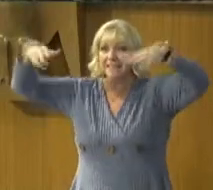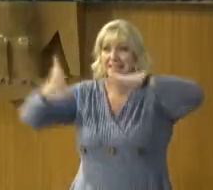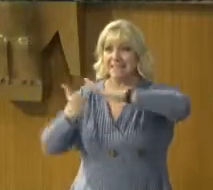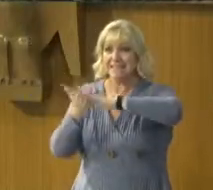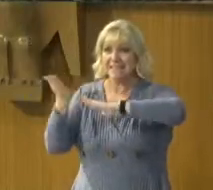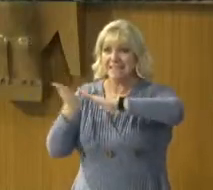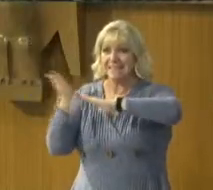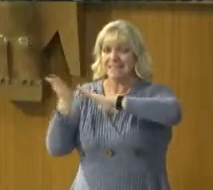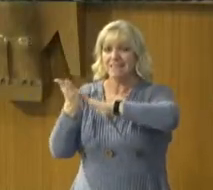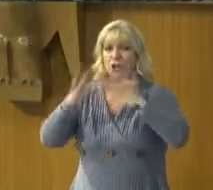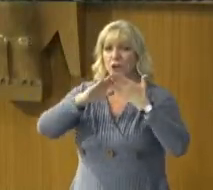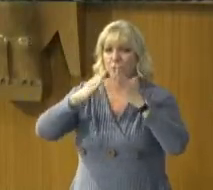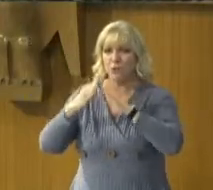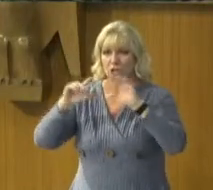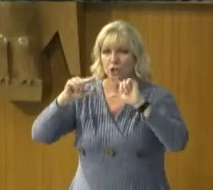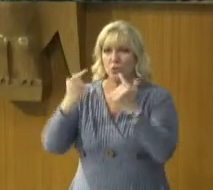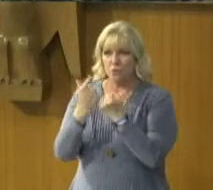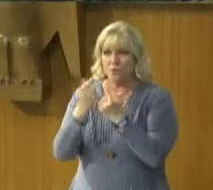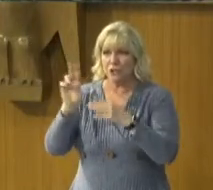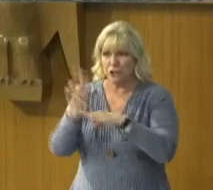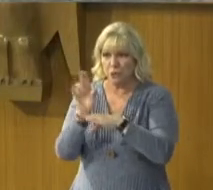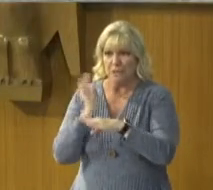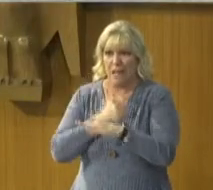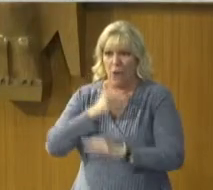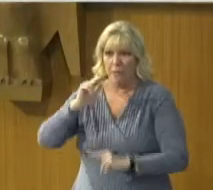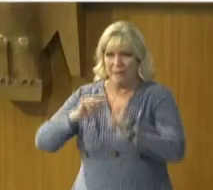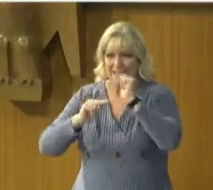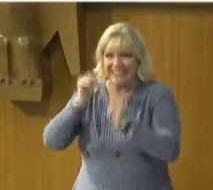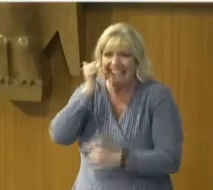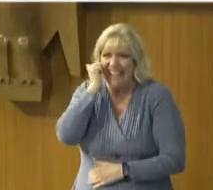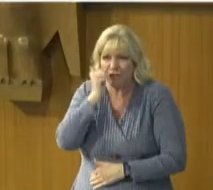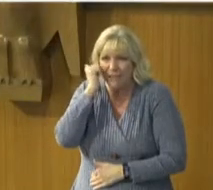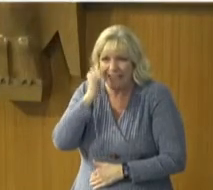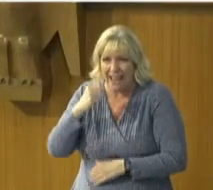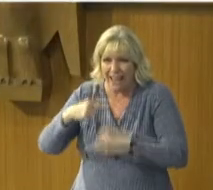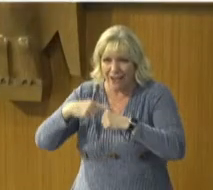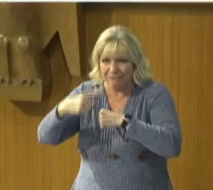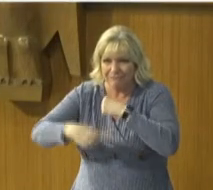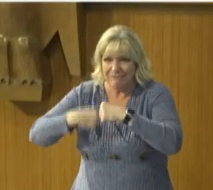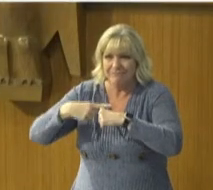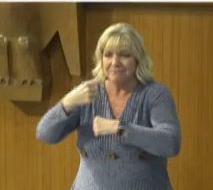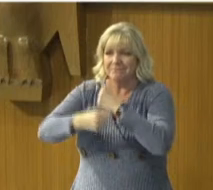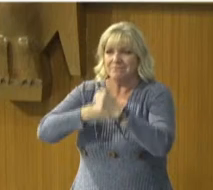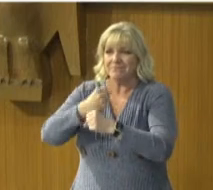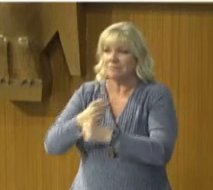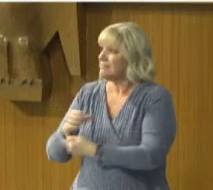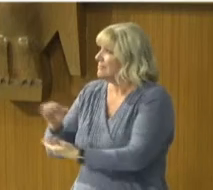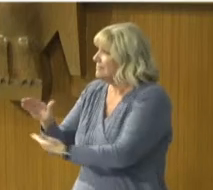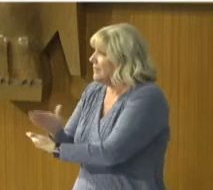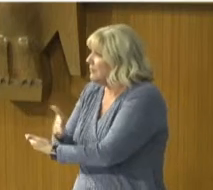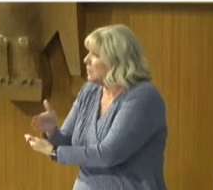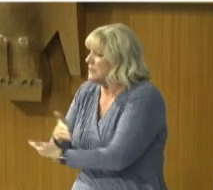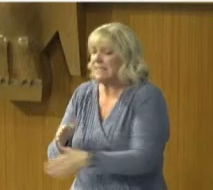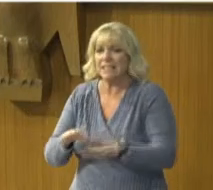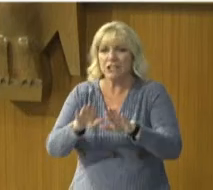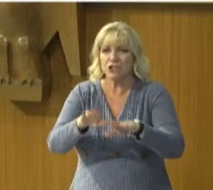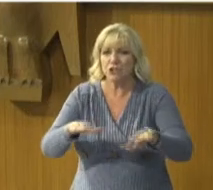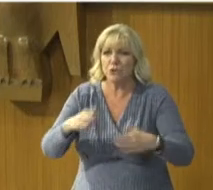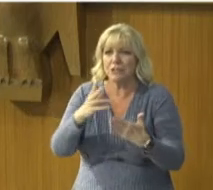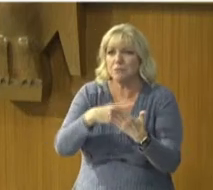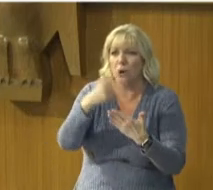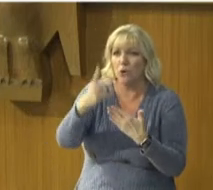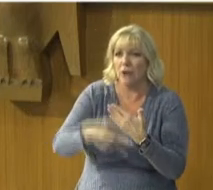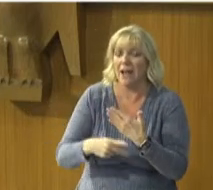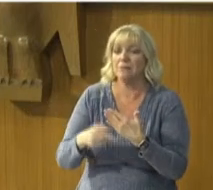by community groups 365 days a year, to our music and children's programs, to the